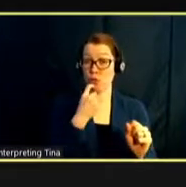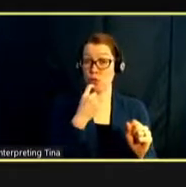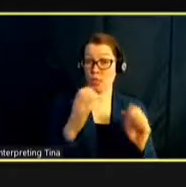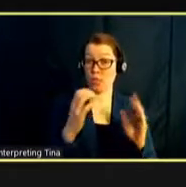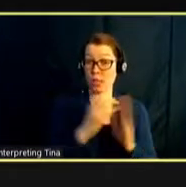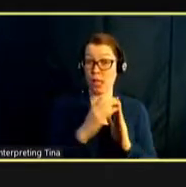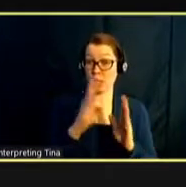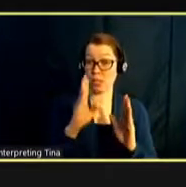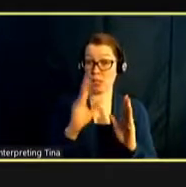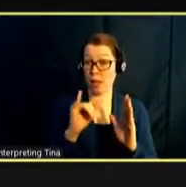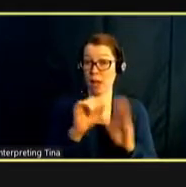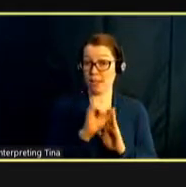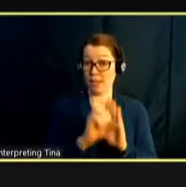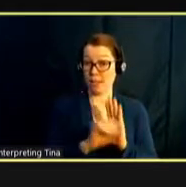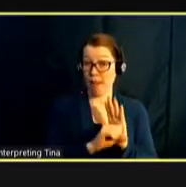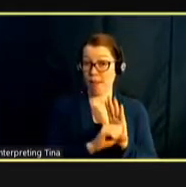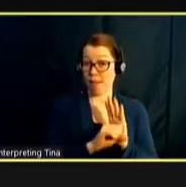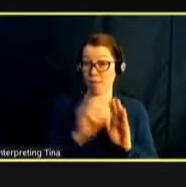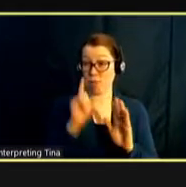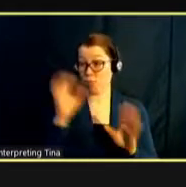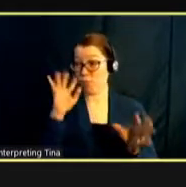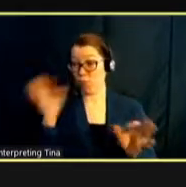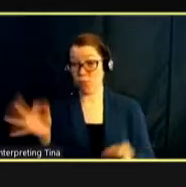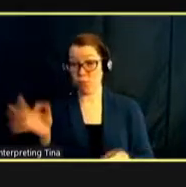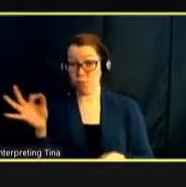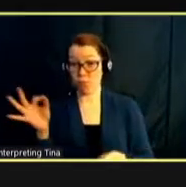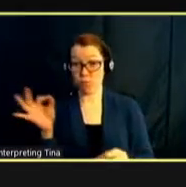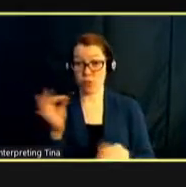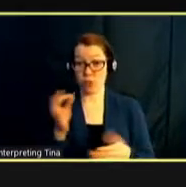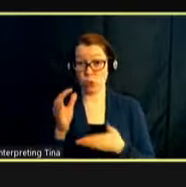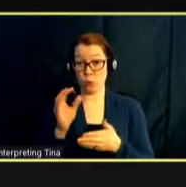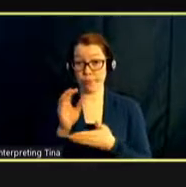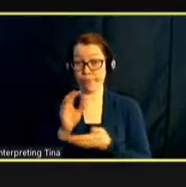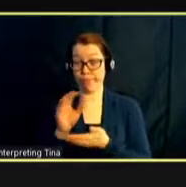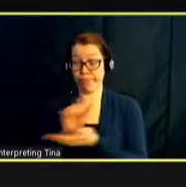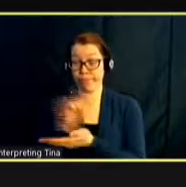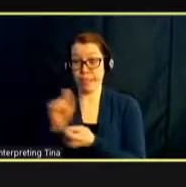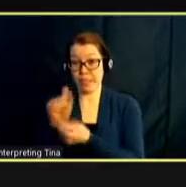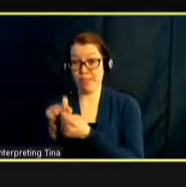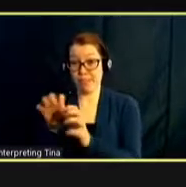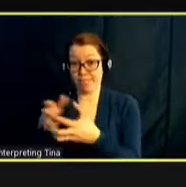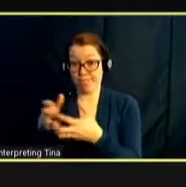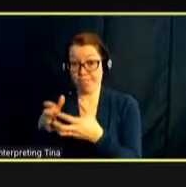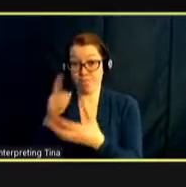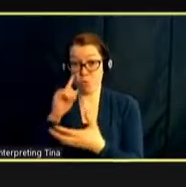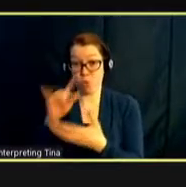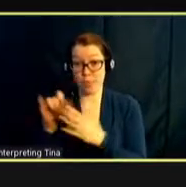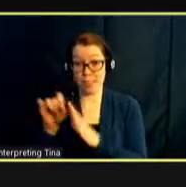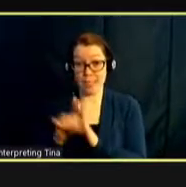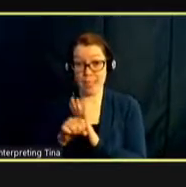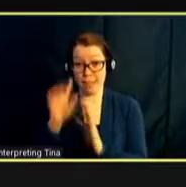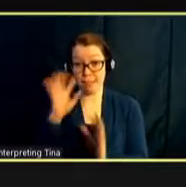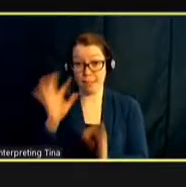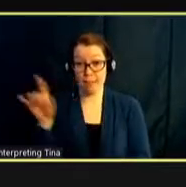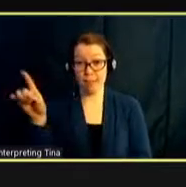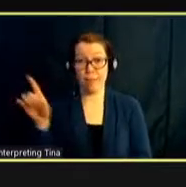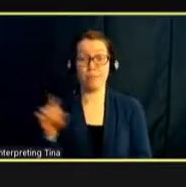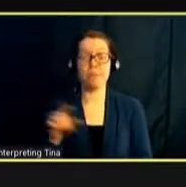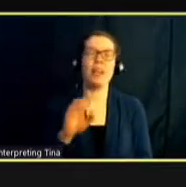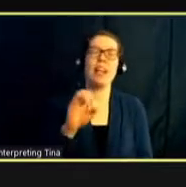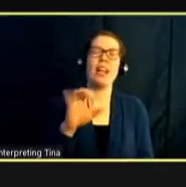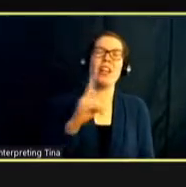That's a good question. And something that I've posed to other